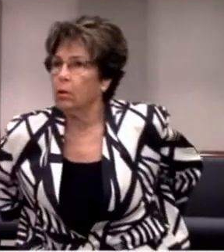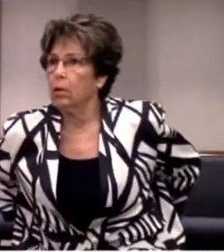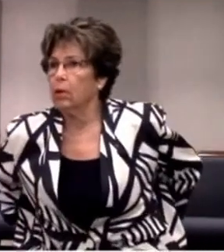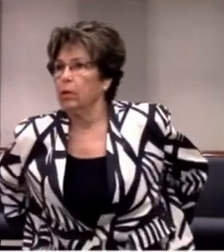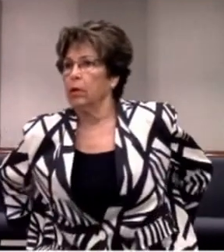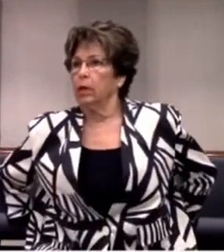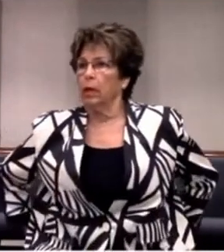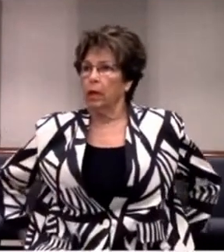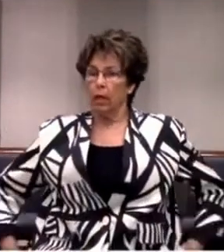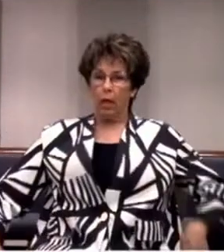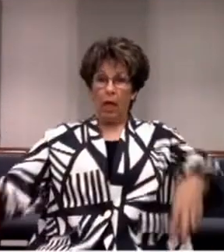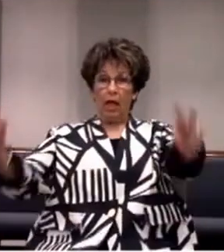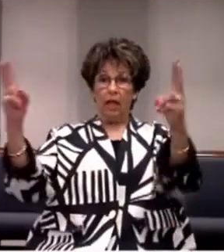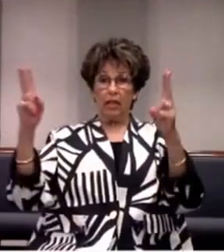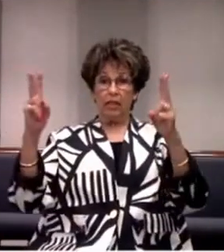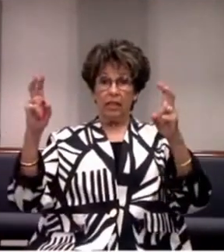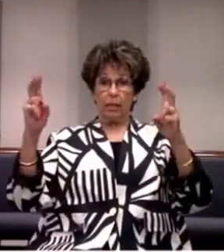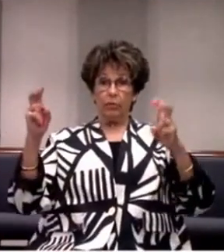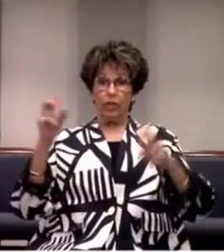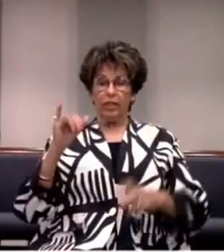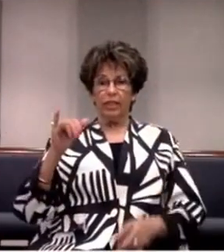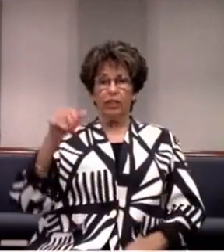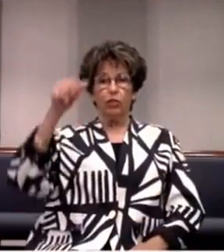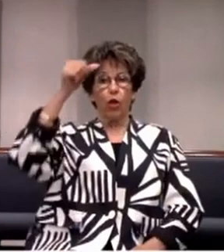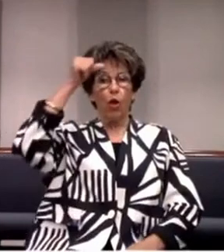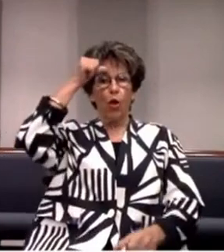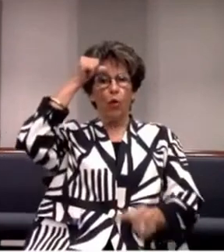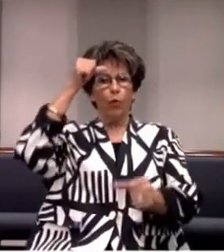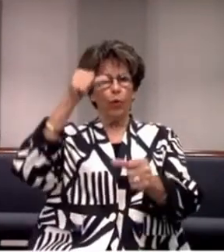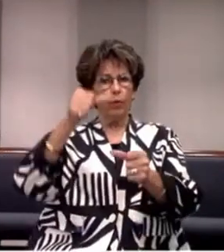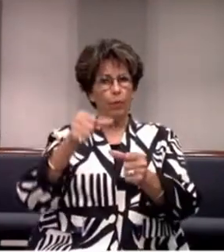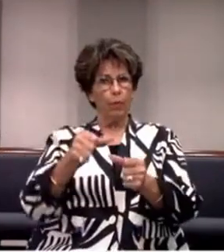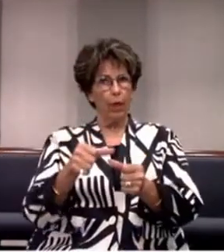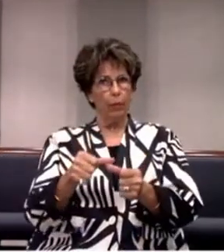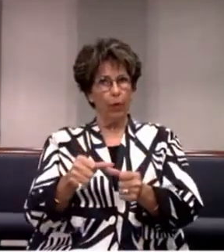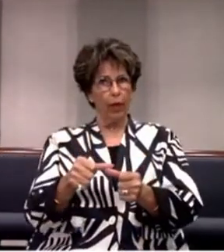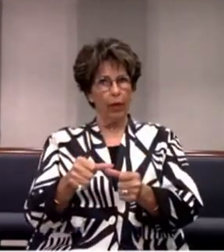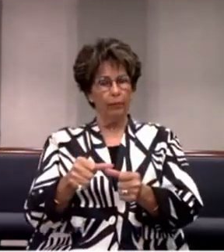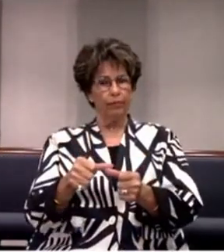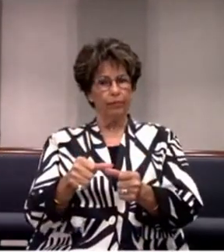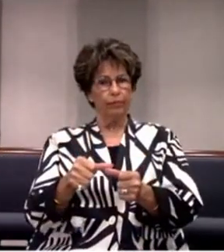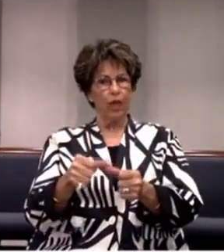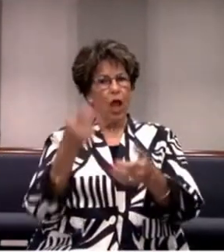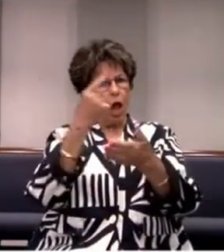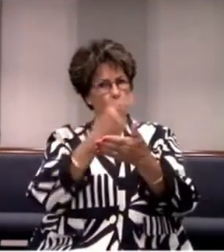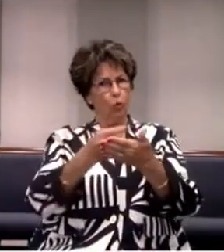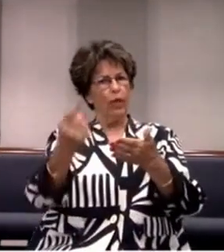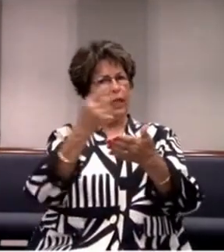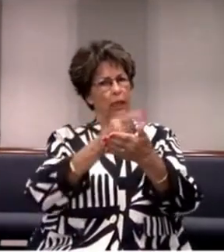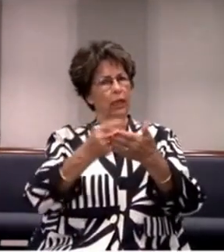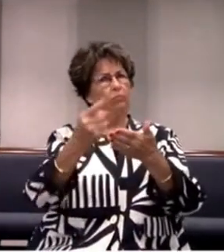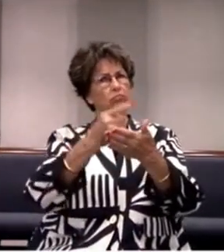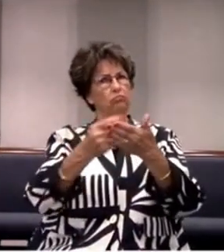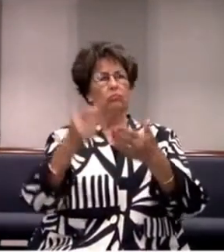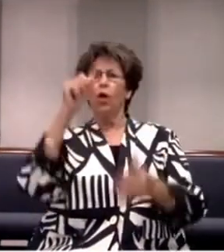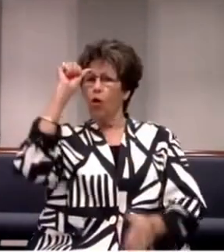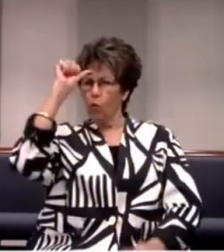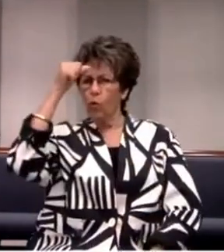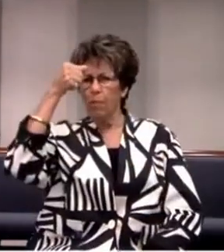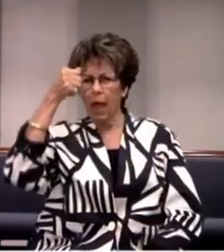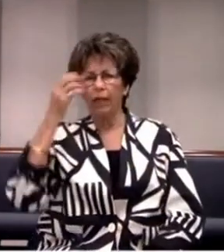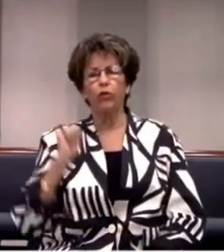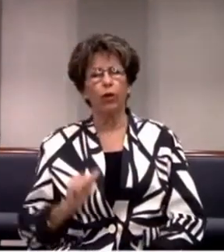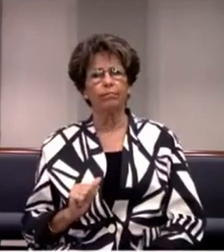of remembering. We entitled the series, as you see it there, A Weekly Reminder. We've been doing this throughout